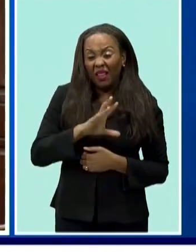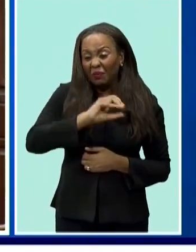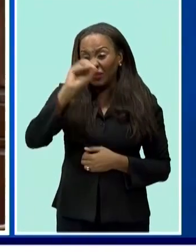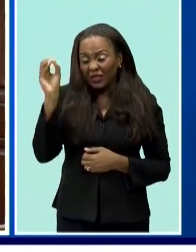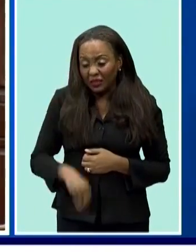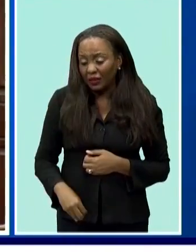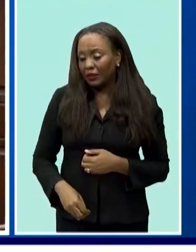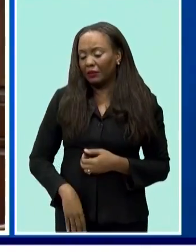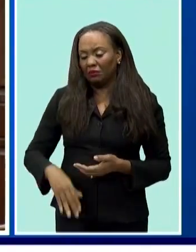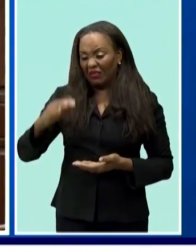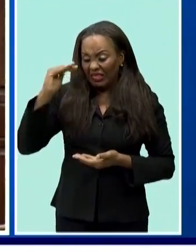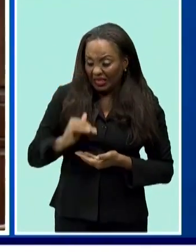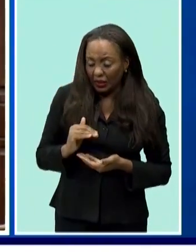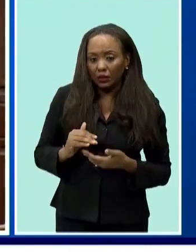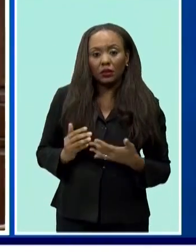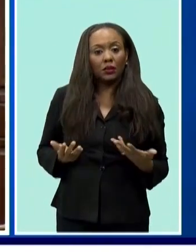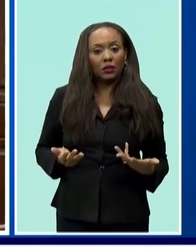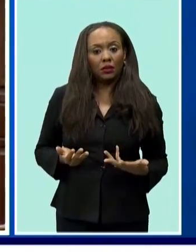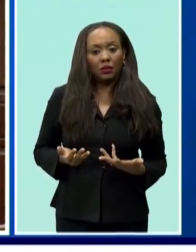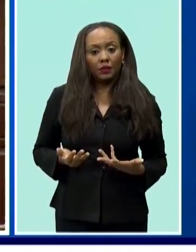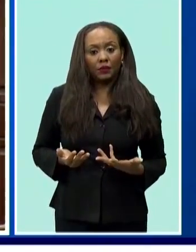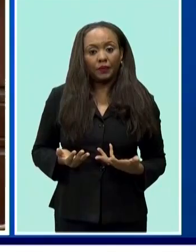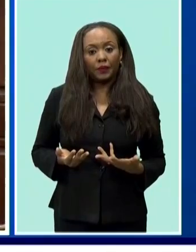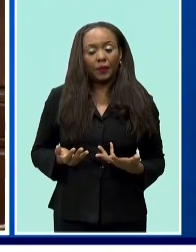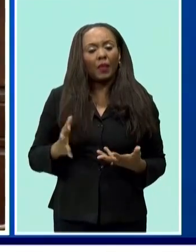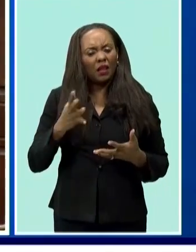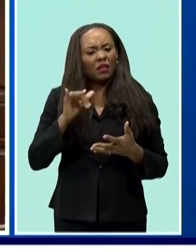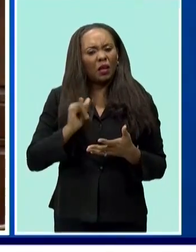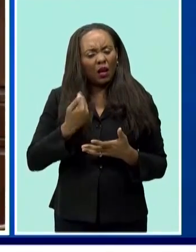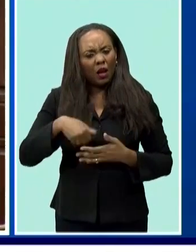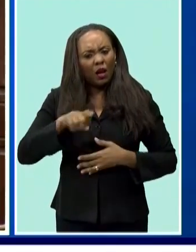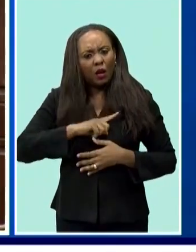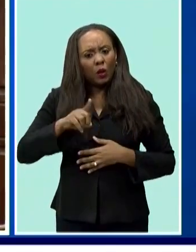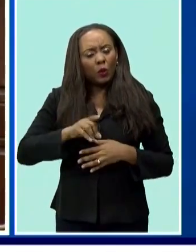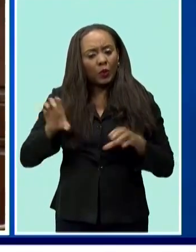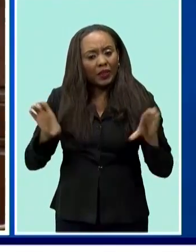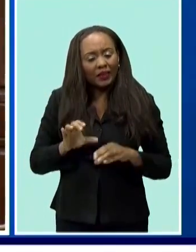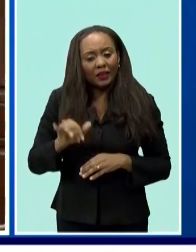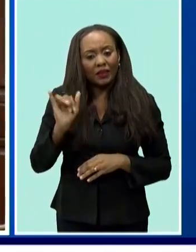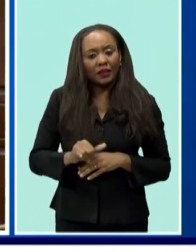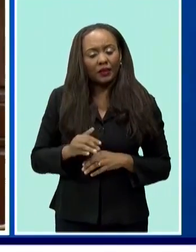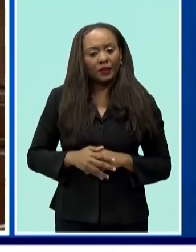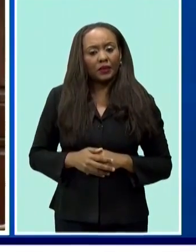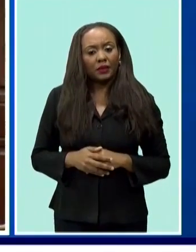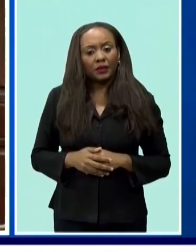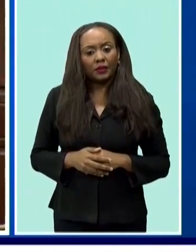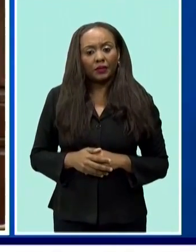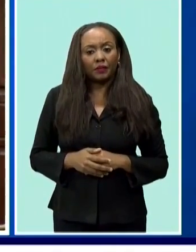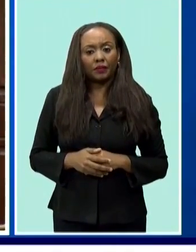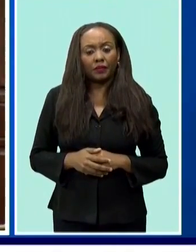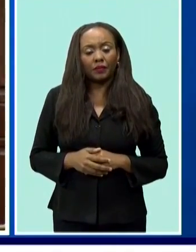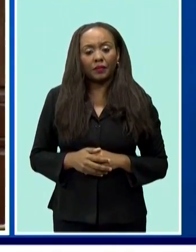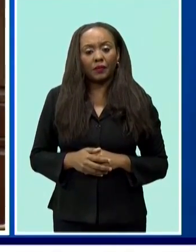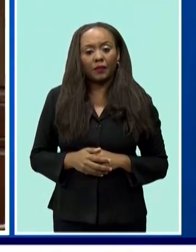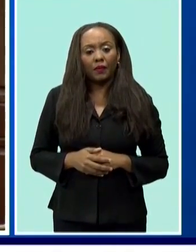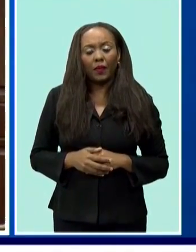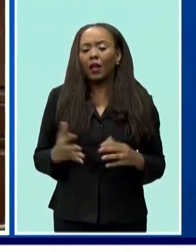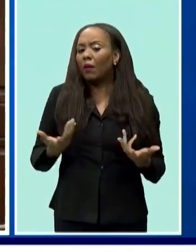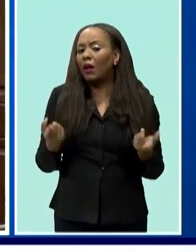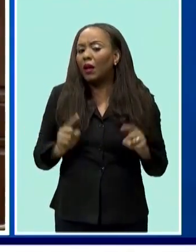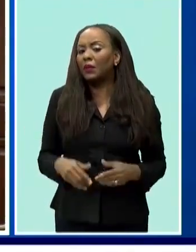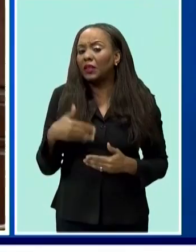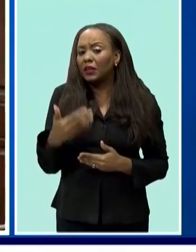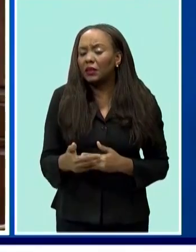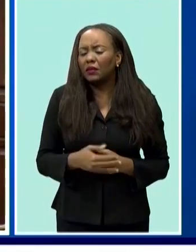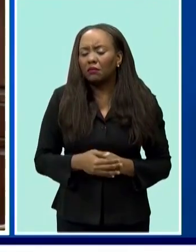5% and less. Huh? Converge. Yes, converge. We brought the convergence. And then, Mr. Speaker, sir,